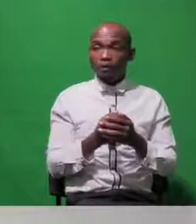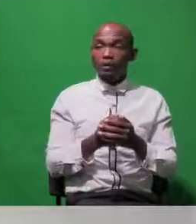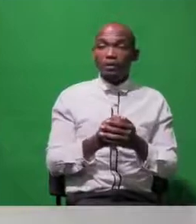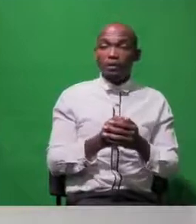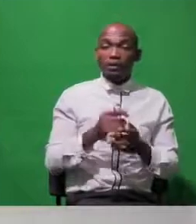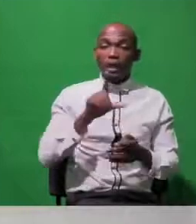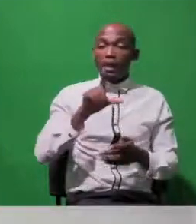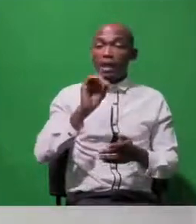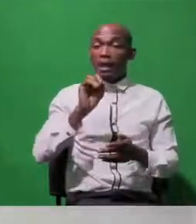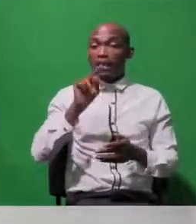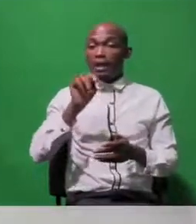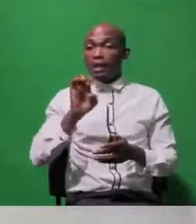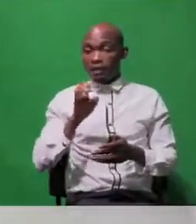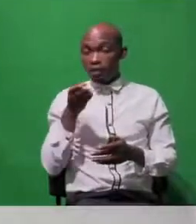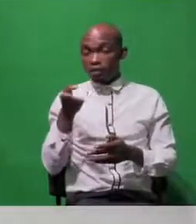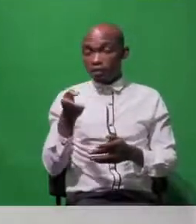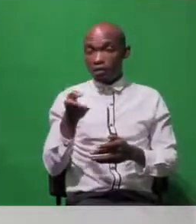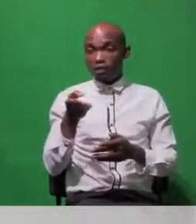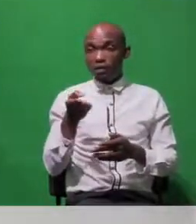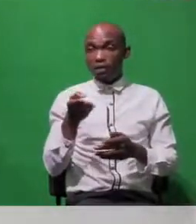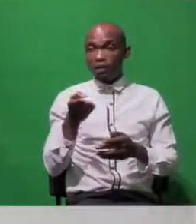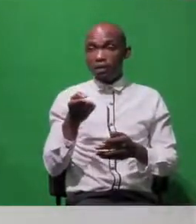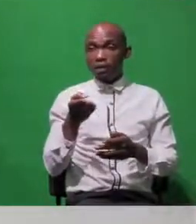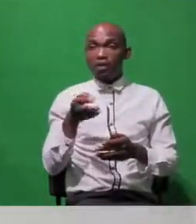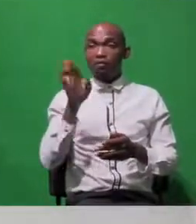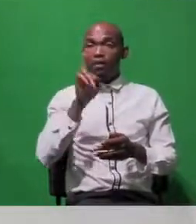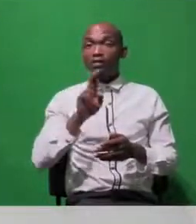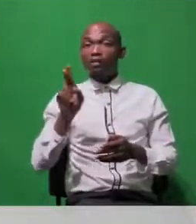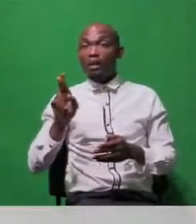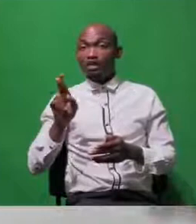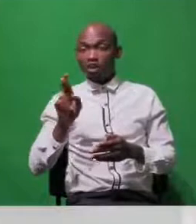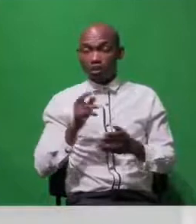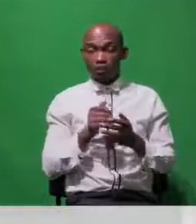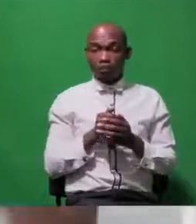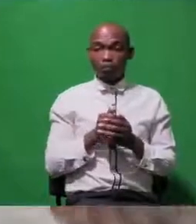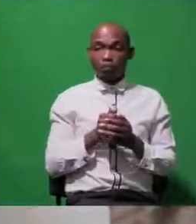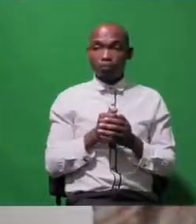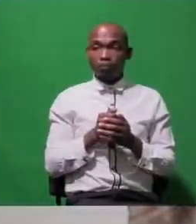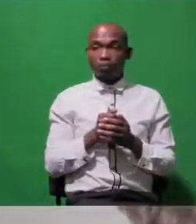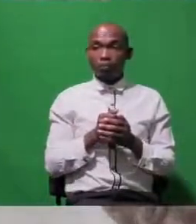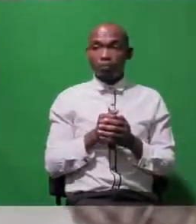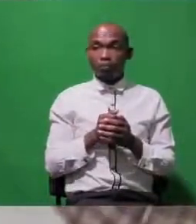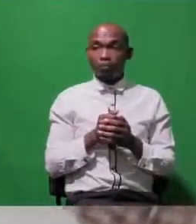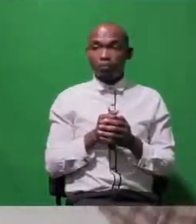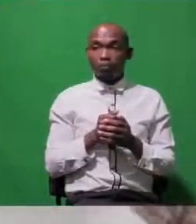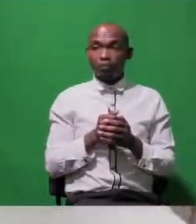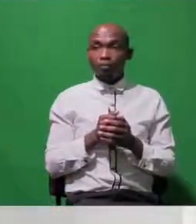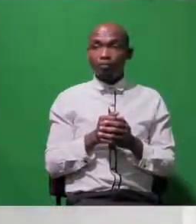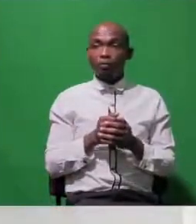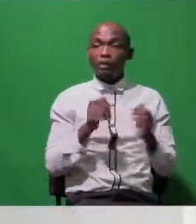line of reflection. And this is the